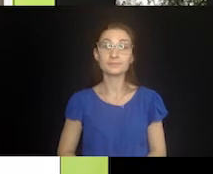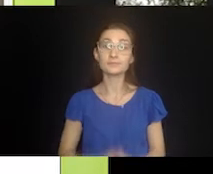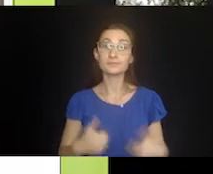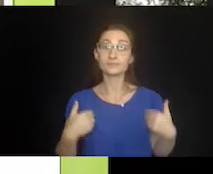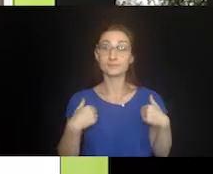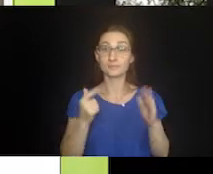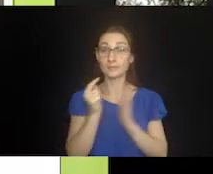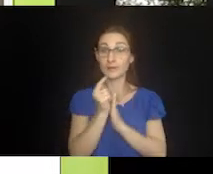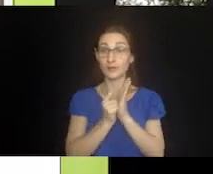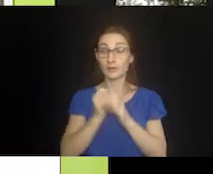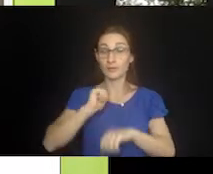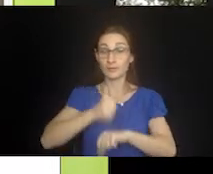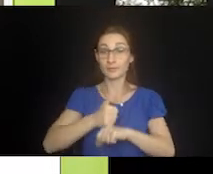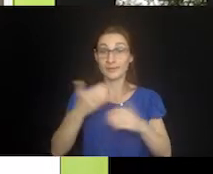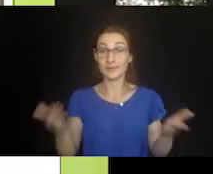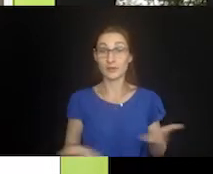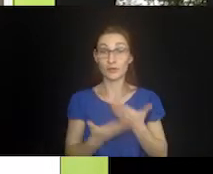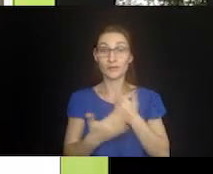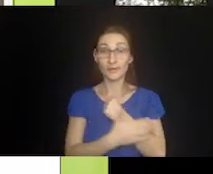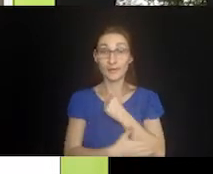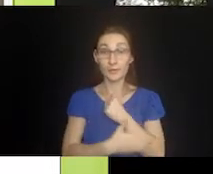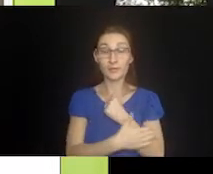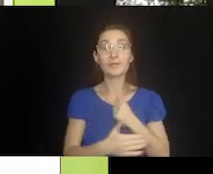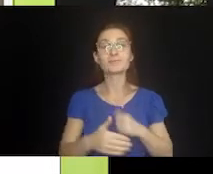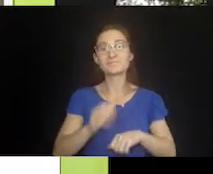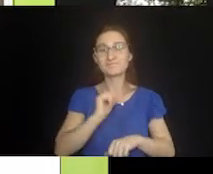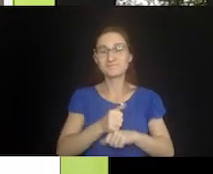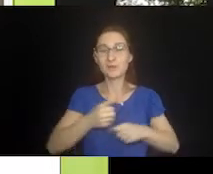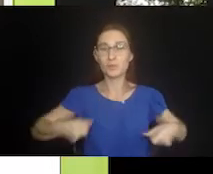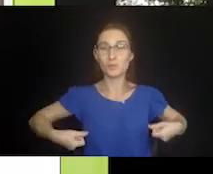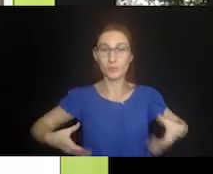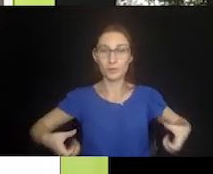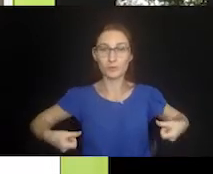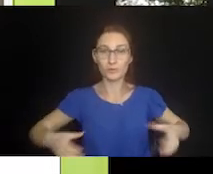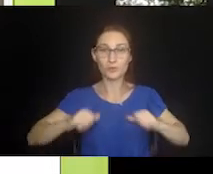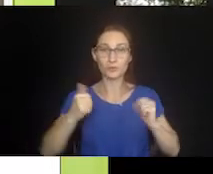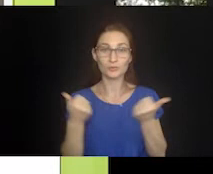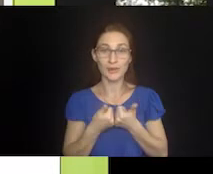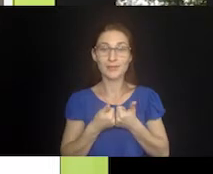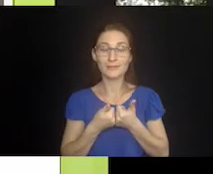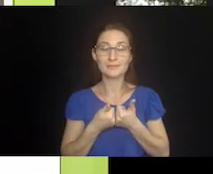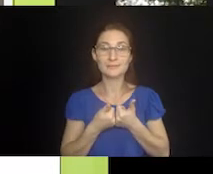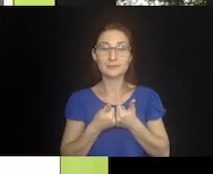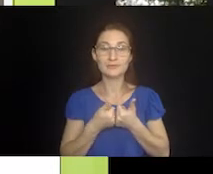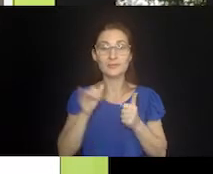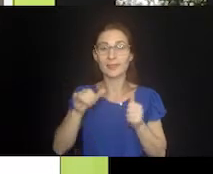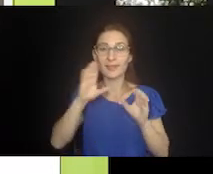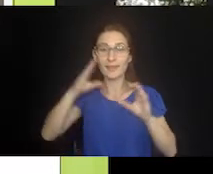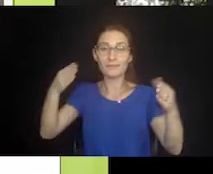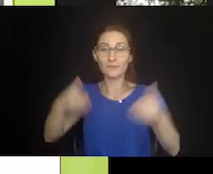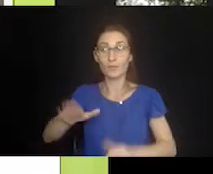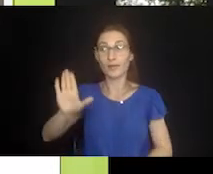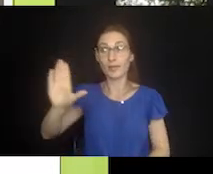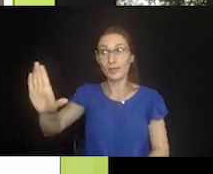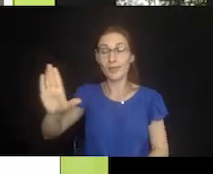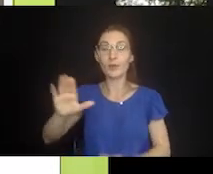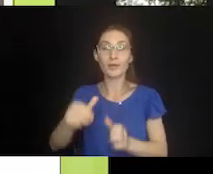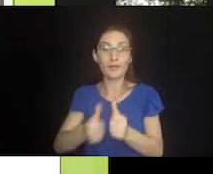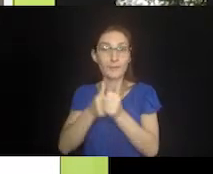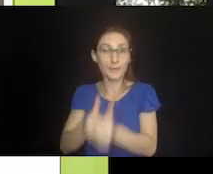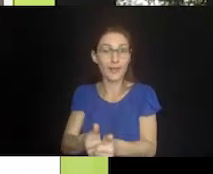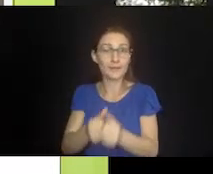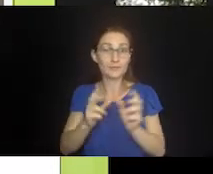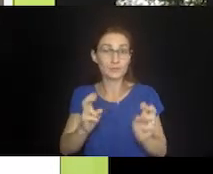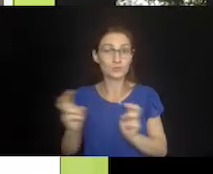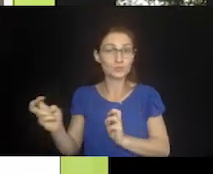getting involved in this with the city commission here in Lakeland, we were able to have a wheelchair challenge, which focused on